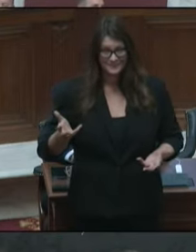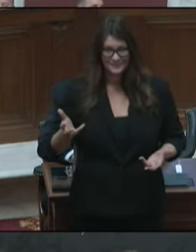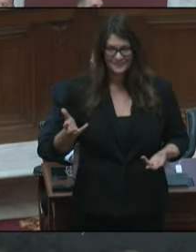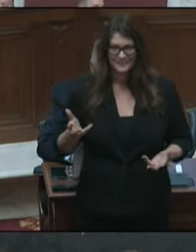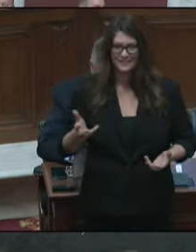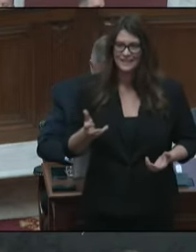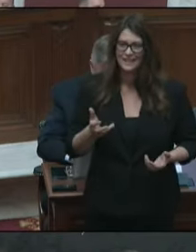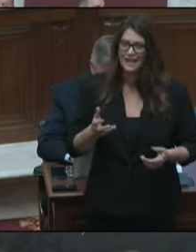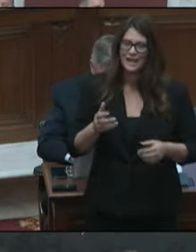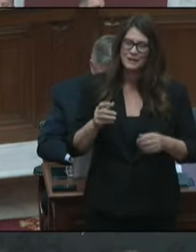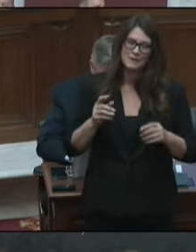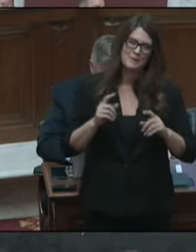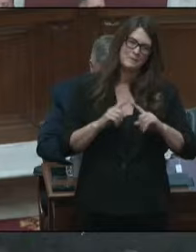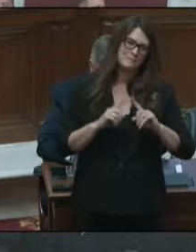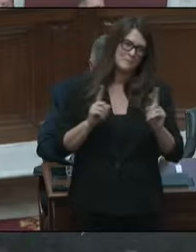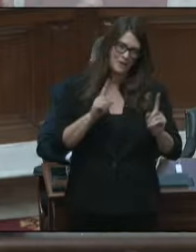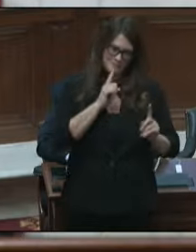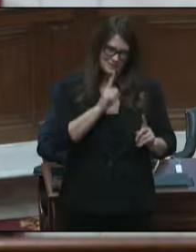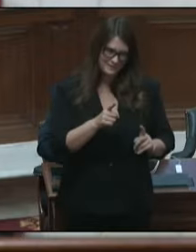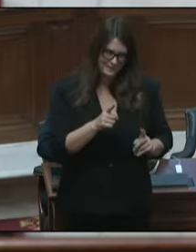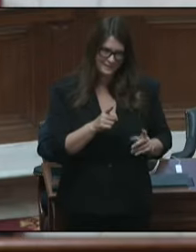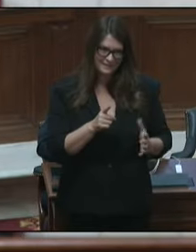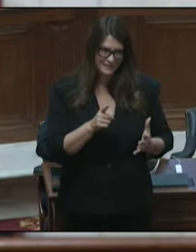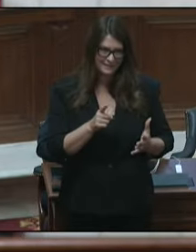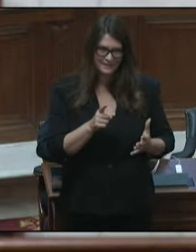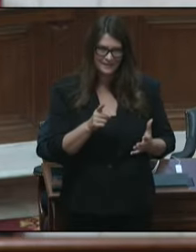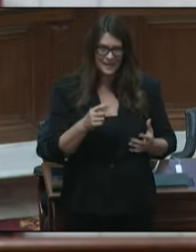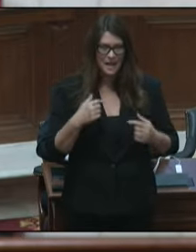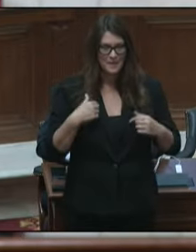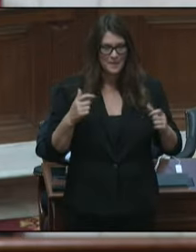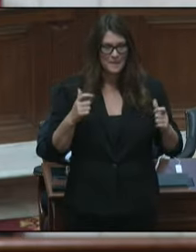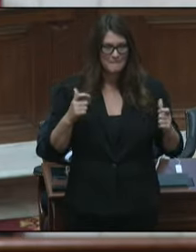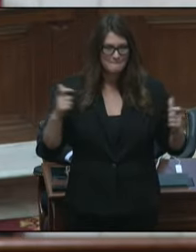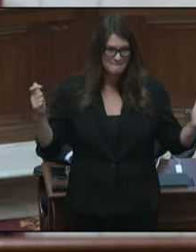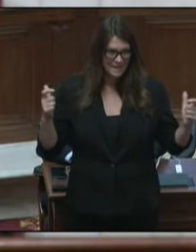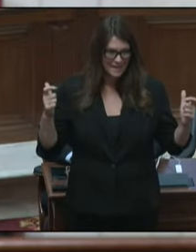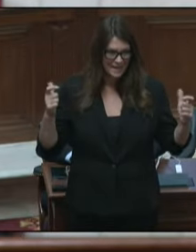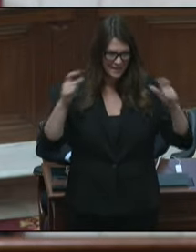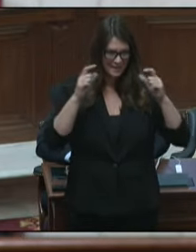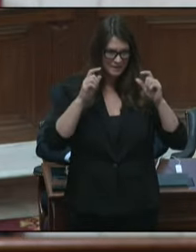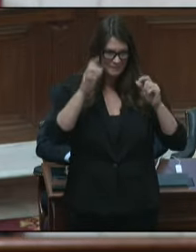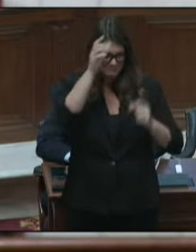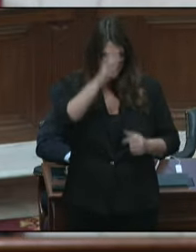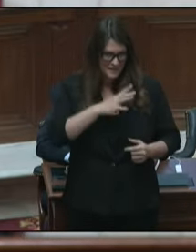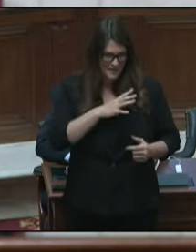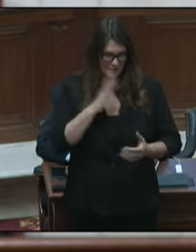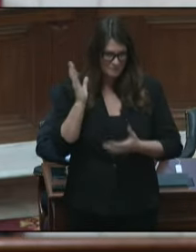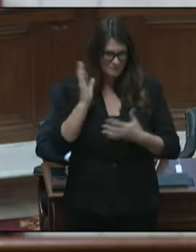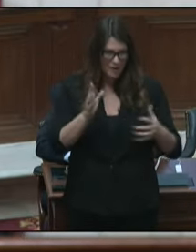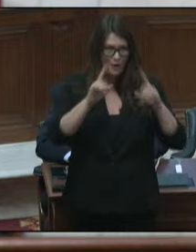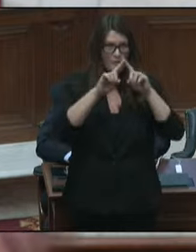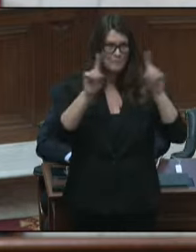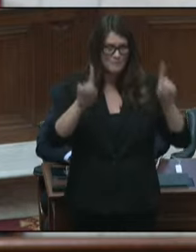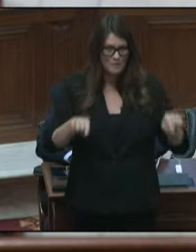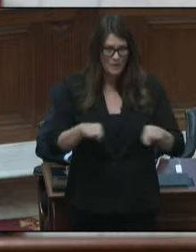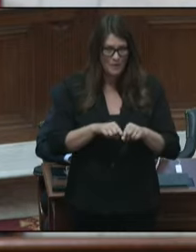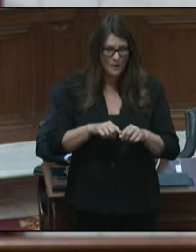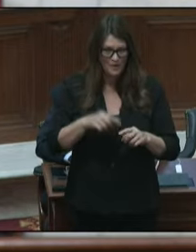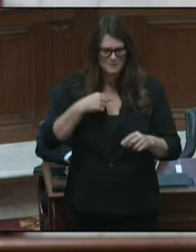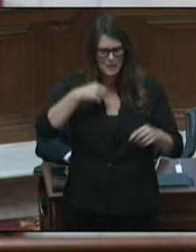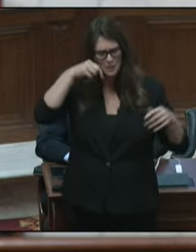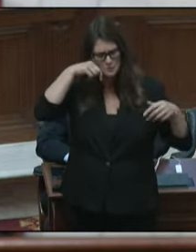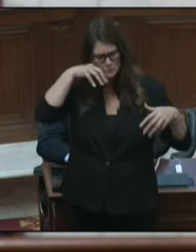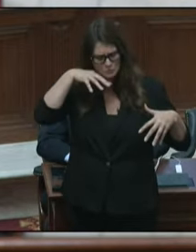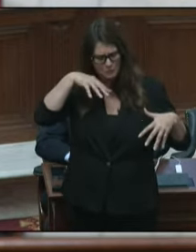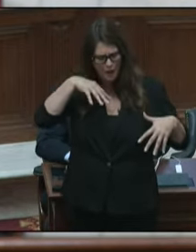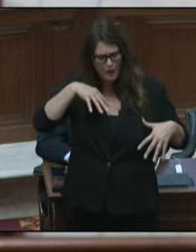With all that being said, the big guy brought whiteboards in the beginning. Sweat was running off of him in every